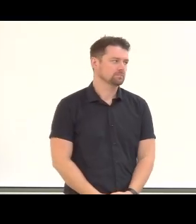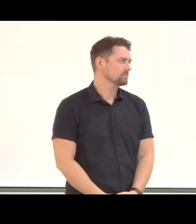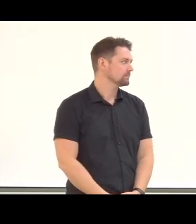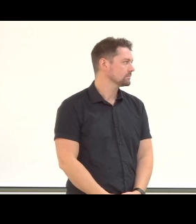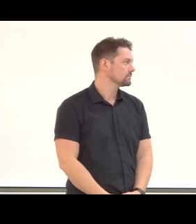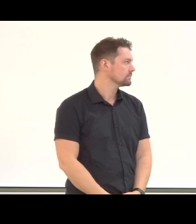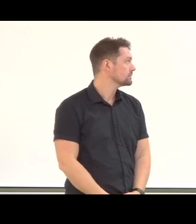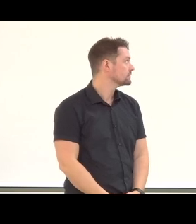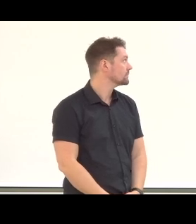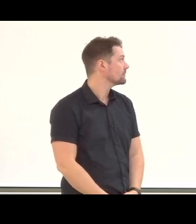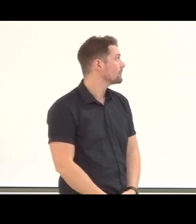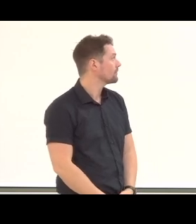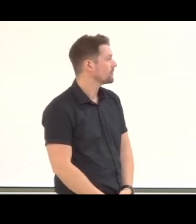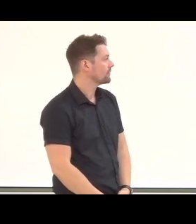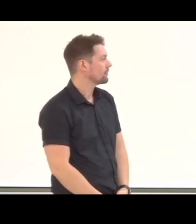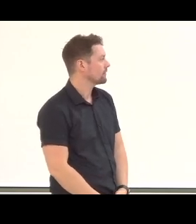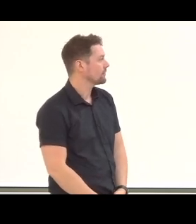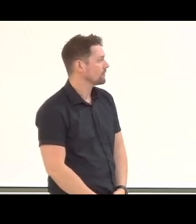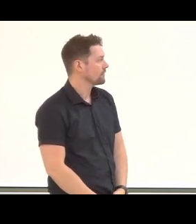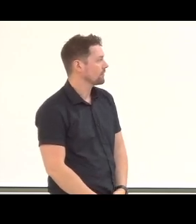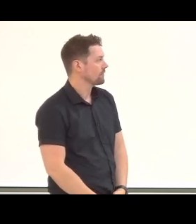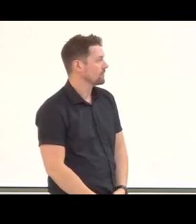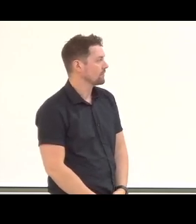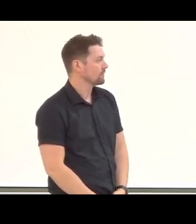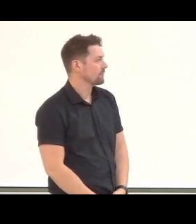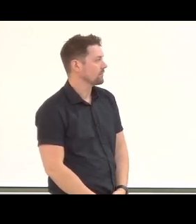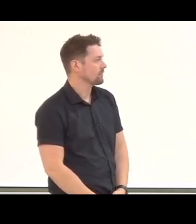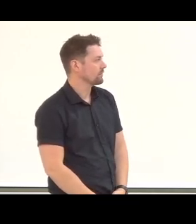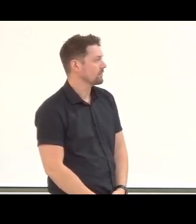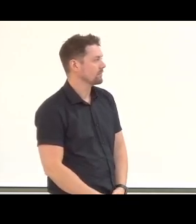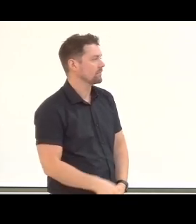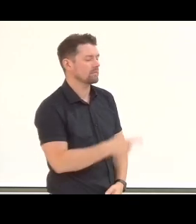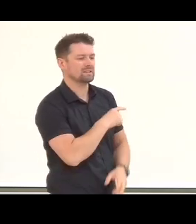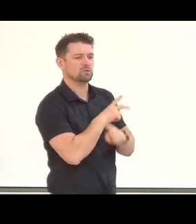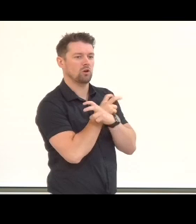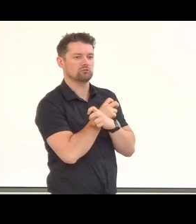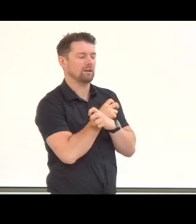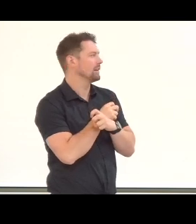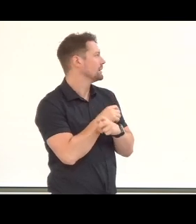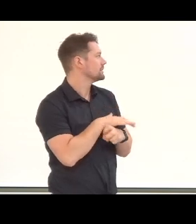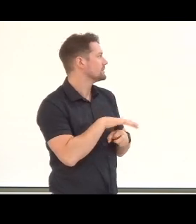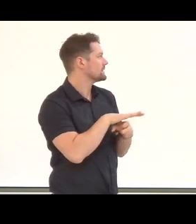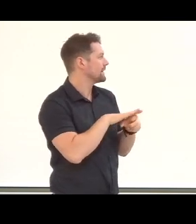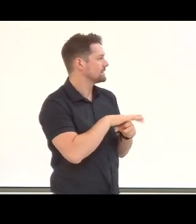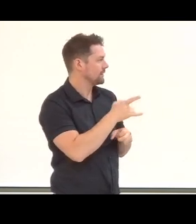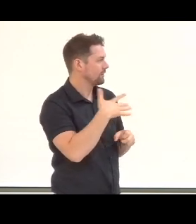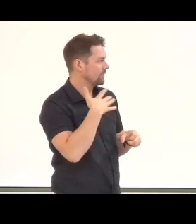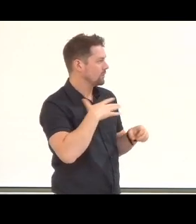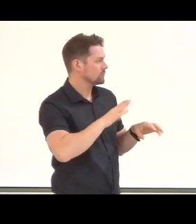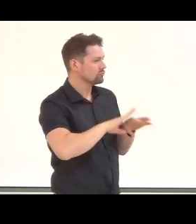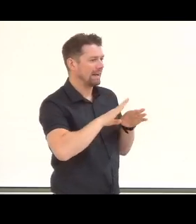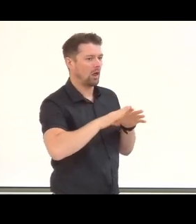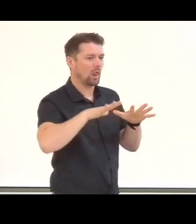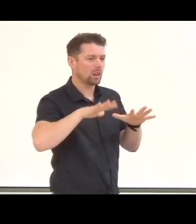We didn't even touch on that thing. It's now in Innsbruck at the Austrian Space Forum facilities. If you want to train something in